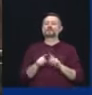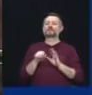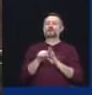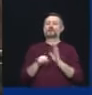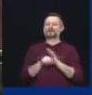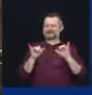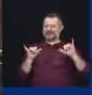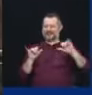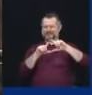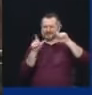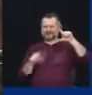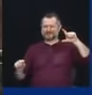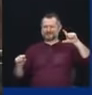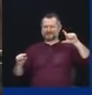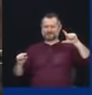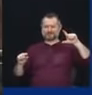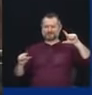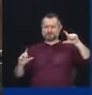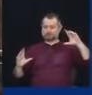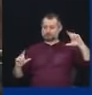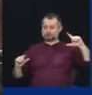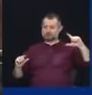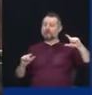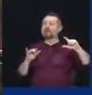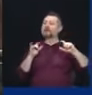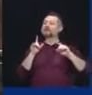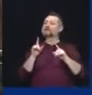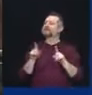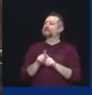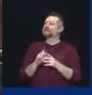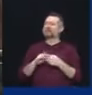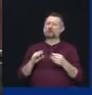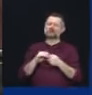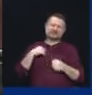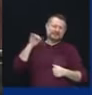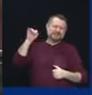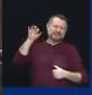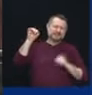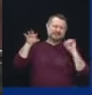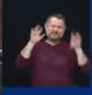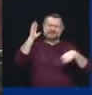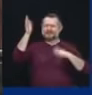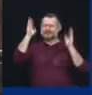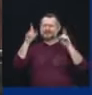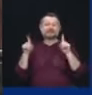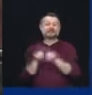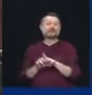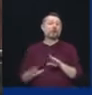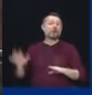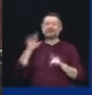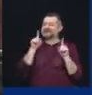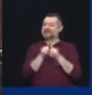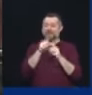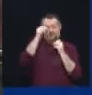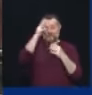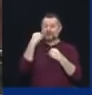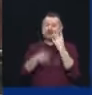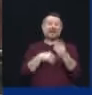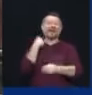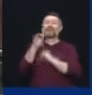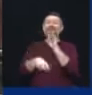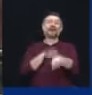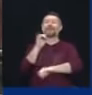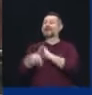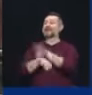everybody receiving the same message, everybody receiving the same information, but you still see different rates